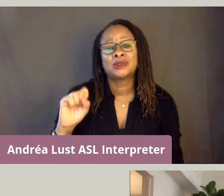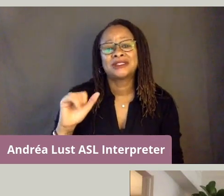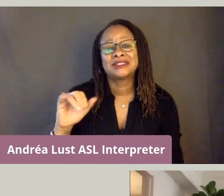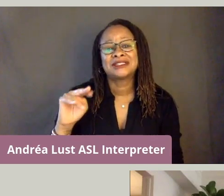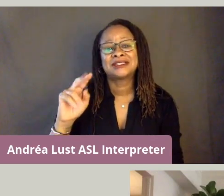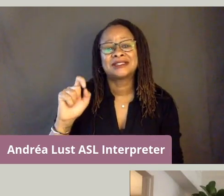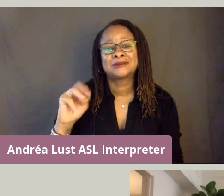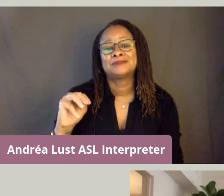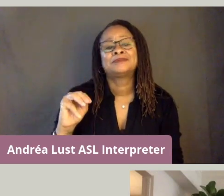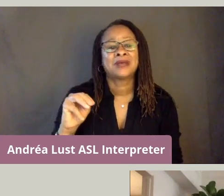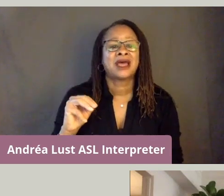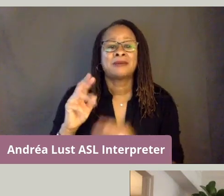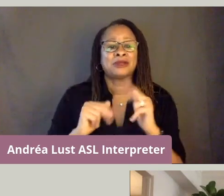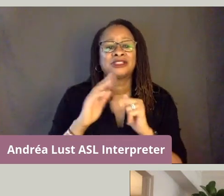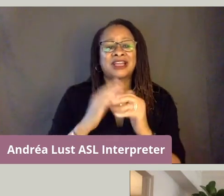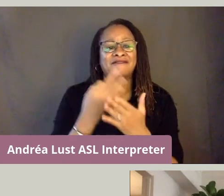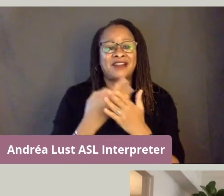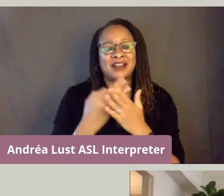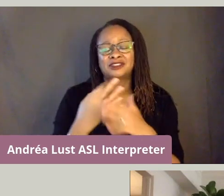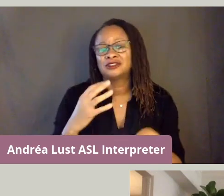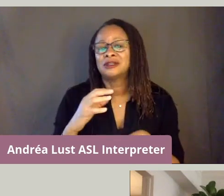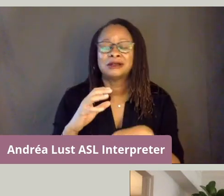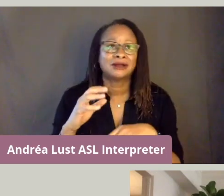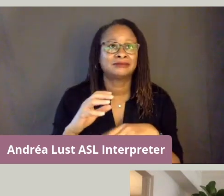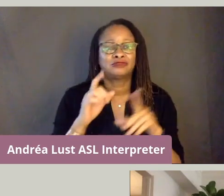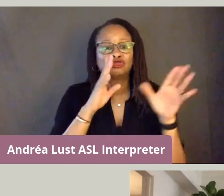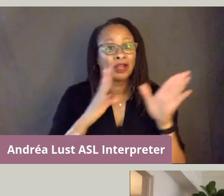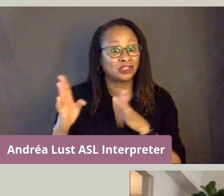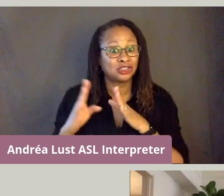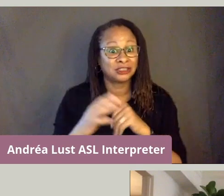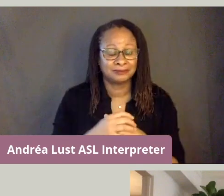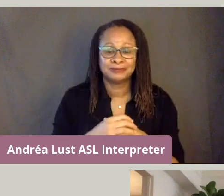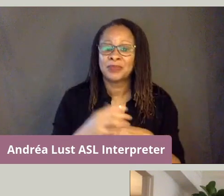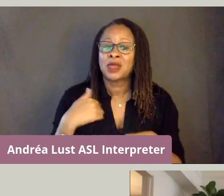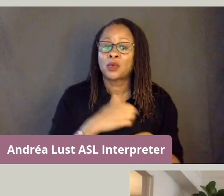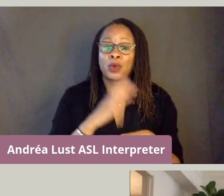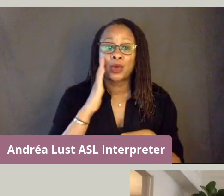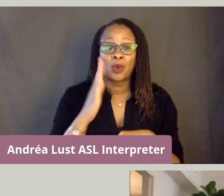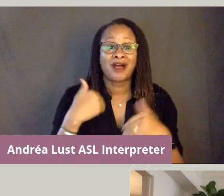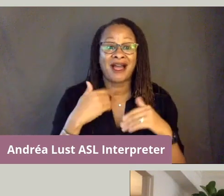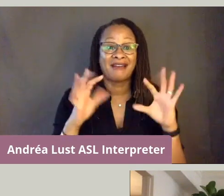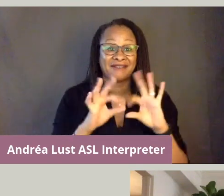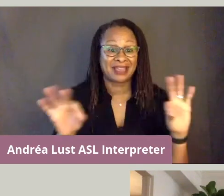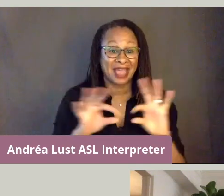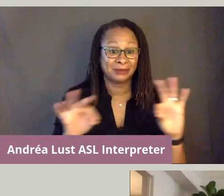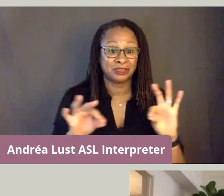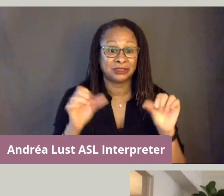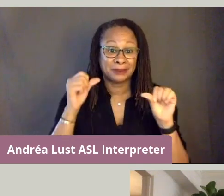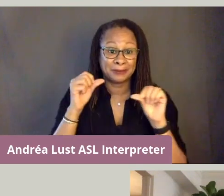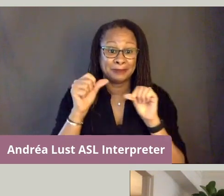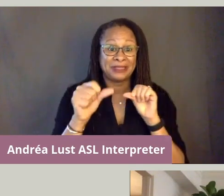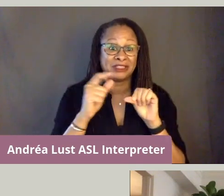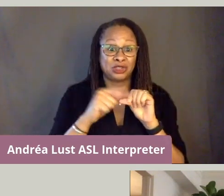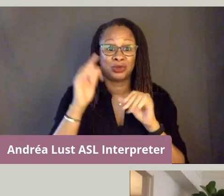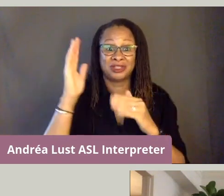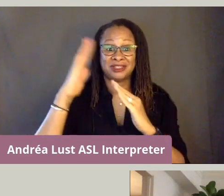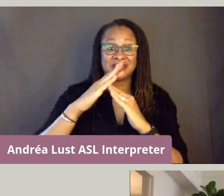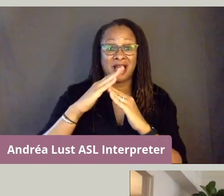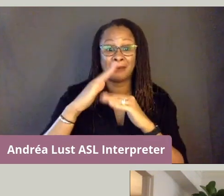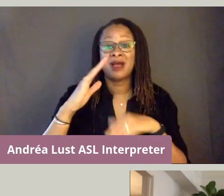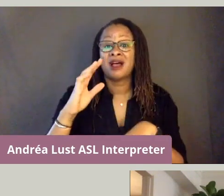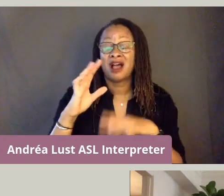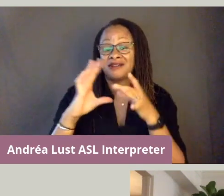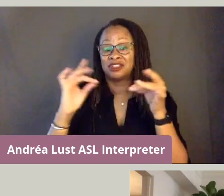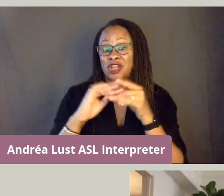Financial Strategy. I just want to remind everyone that we will have captions pinned to the top of the chat on the right-hand corner of